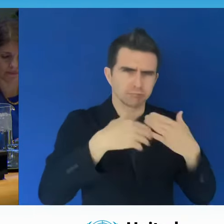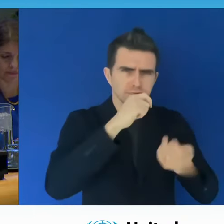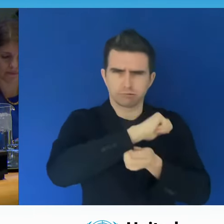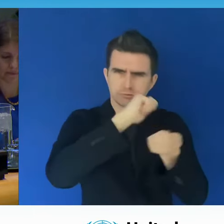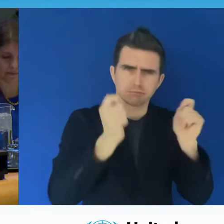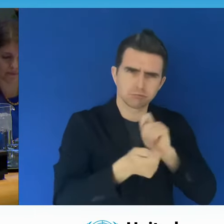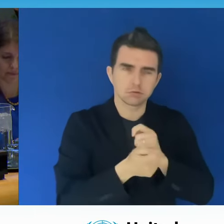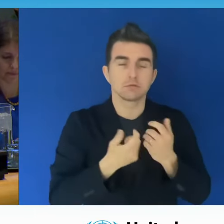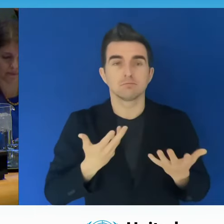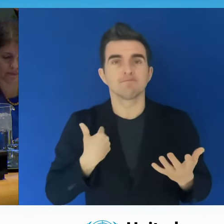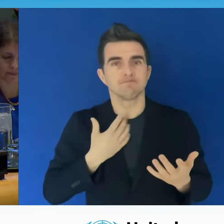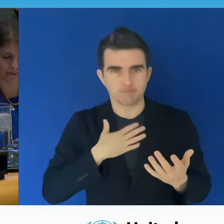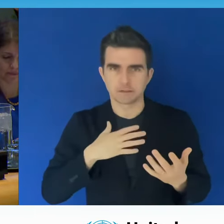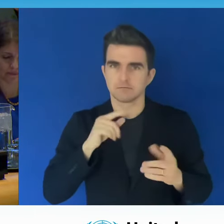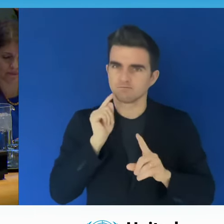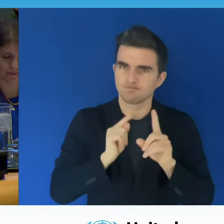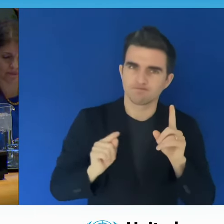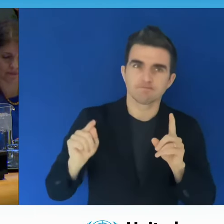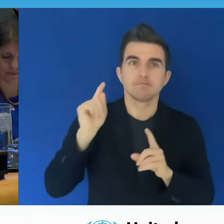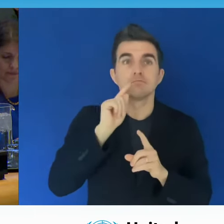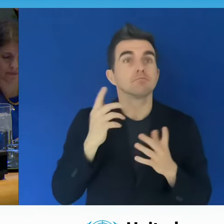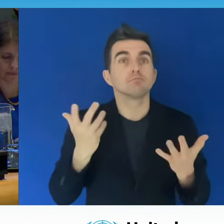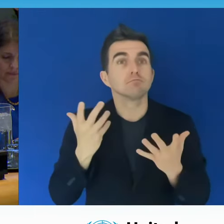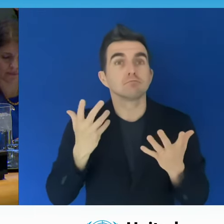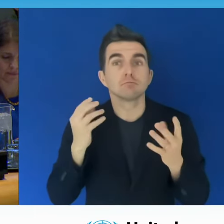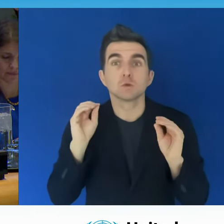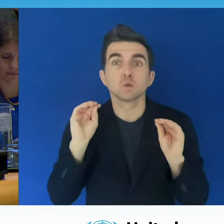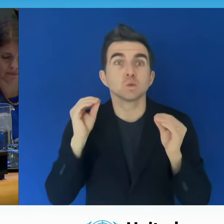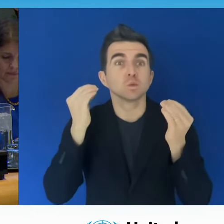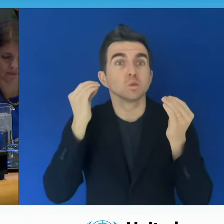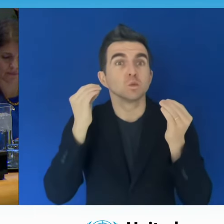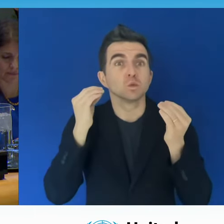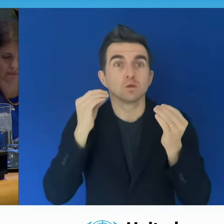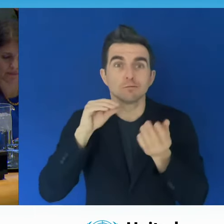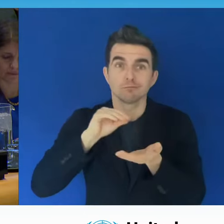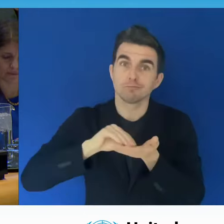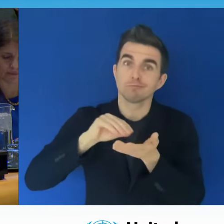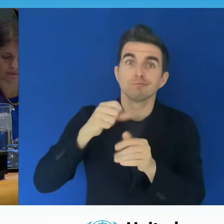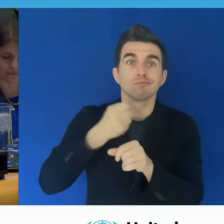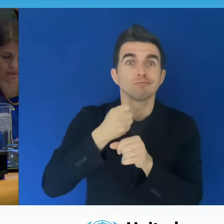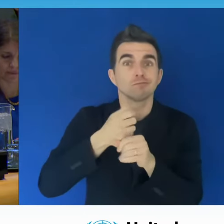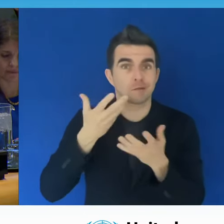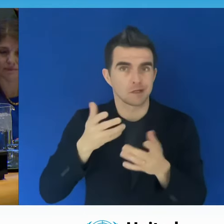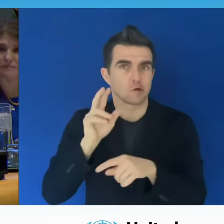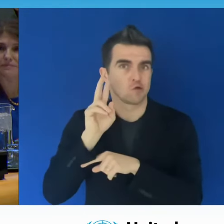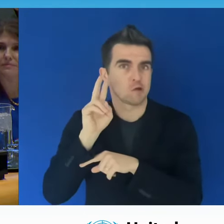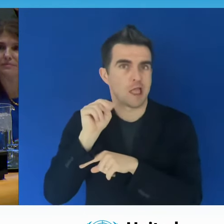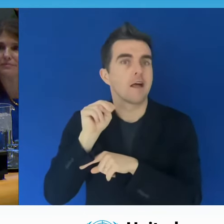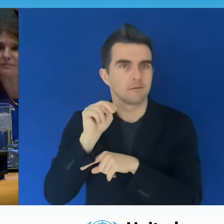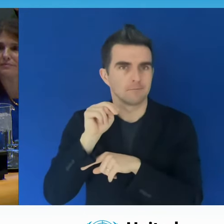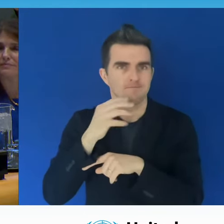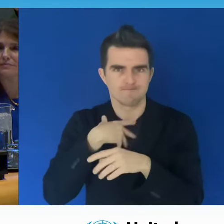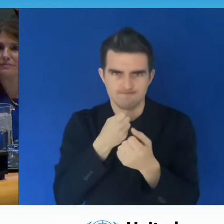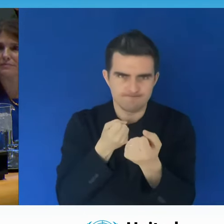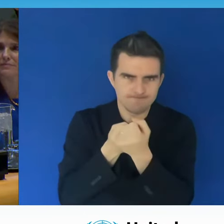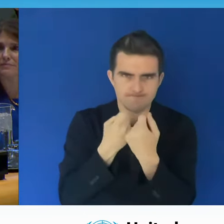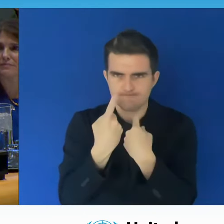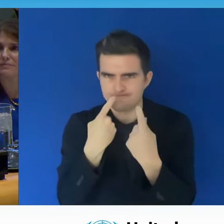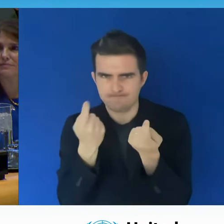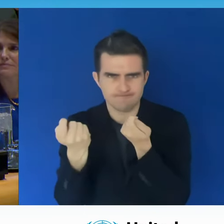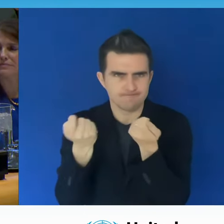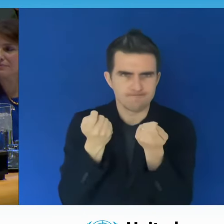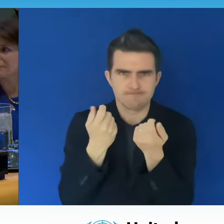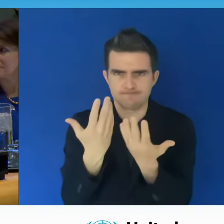strong role as we gear up for the Summit of the Future in September. That includes this forum's